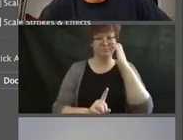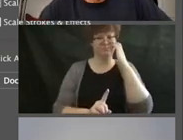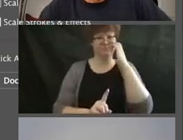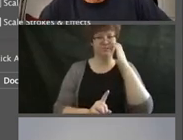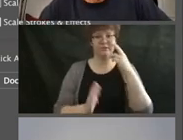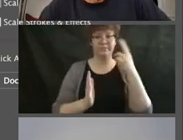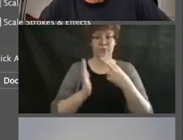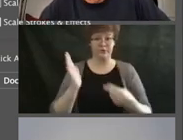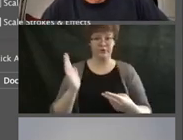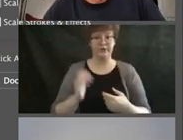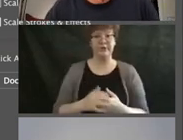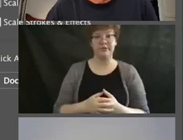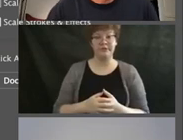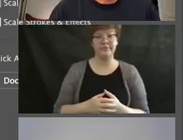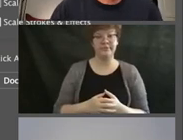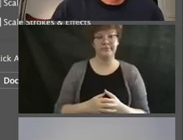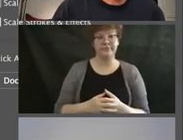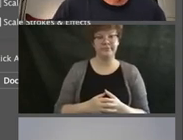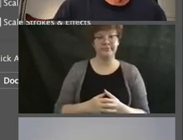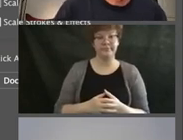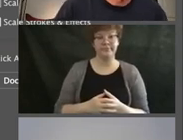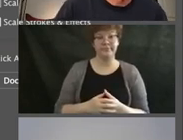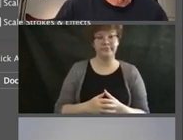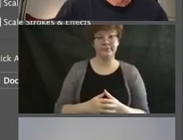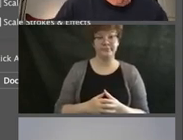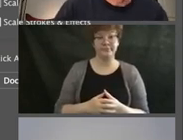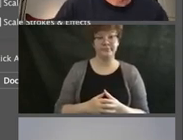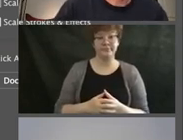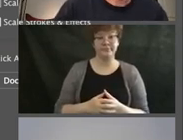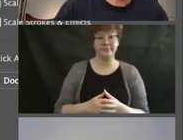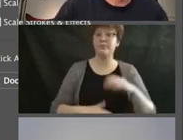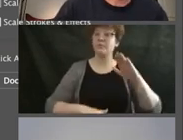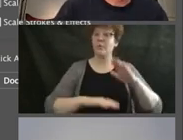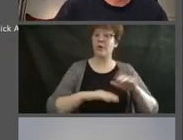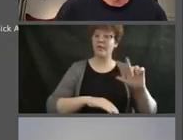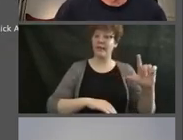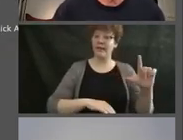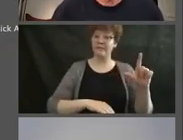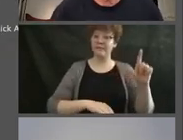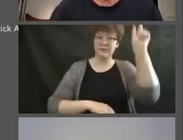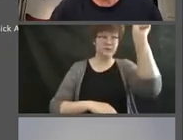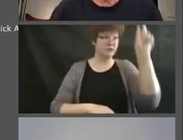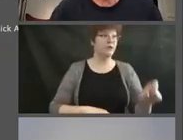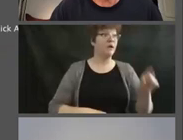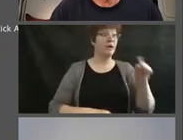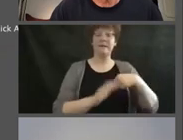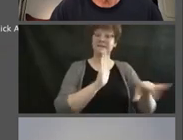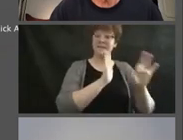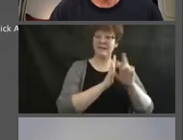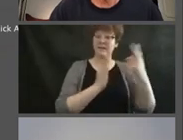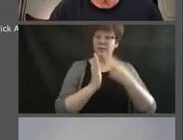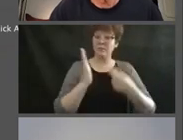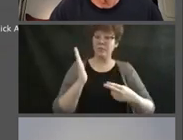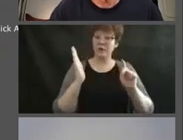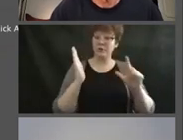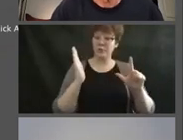So there we go. And now I'm going to come over to the left and I'm going to select the brush tool and I want to select